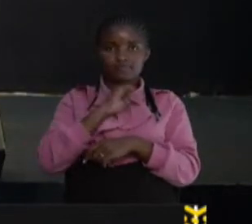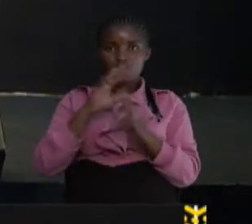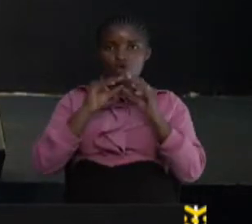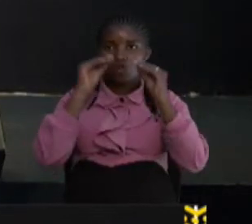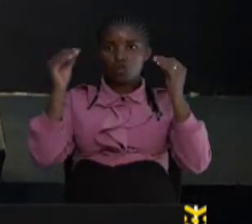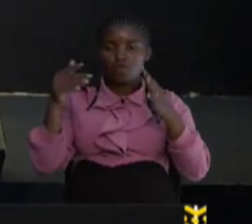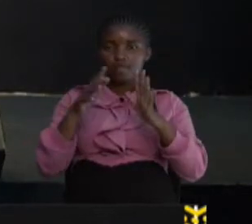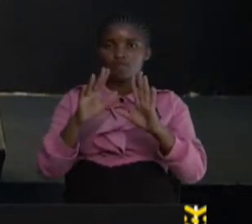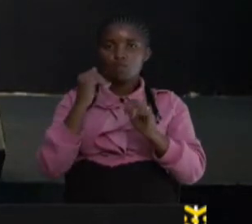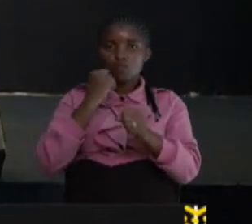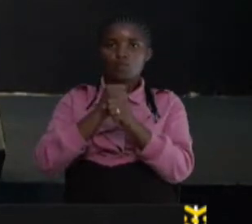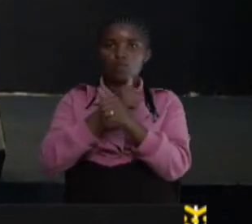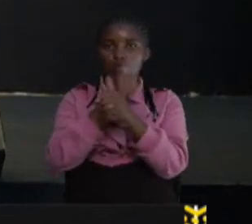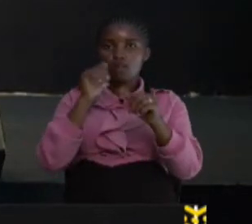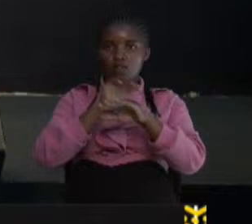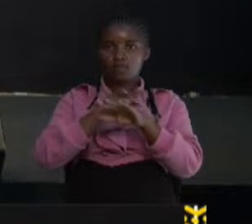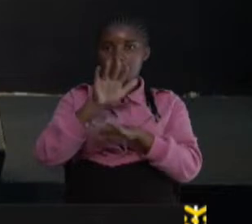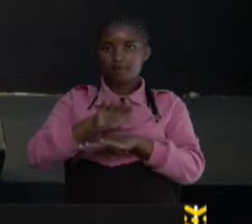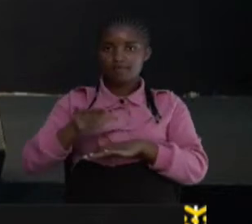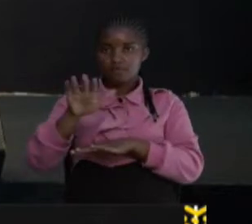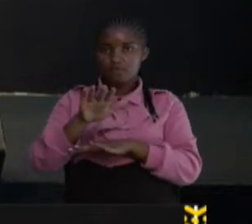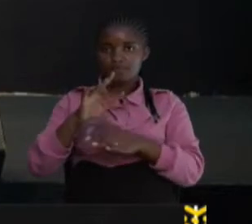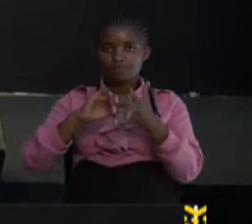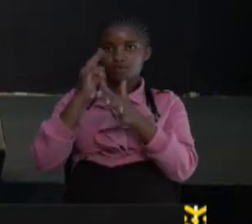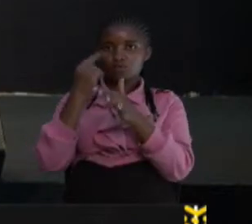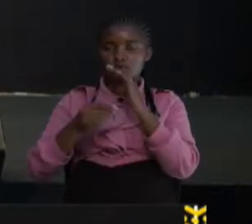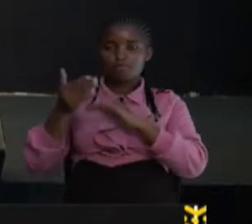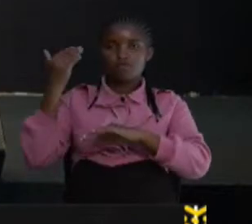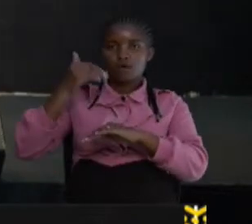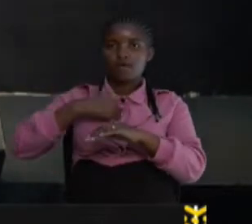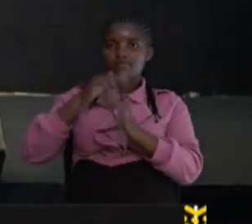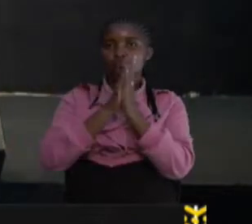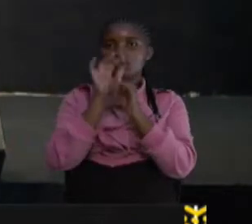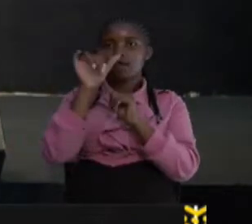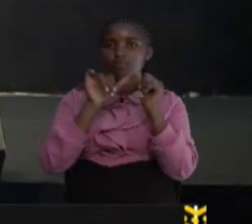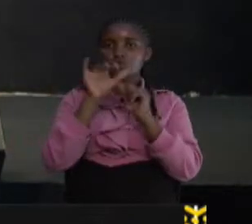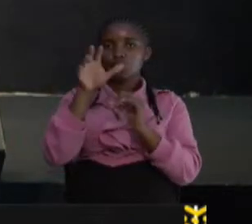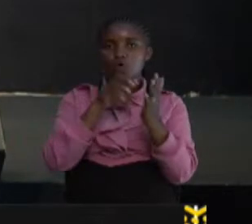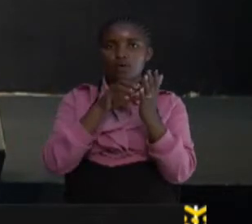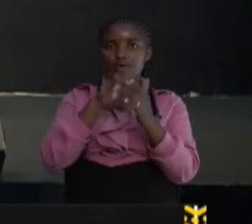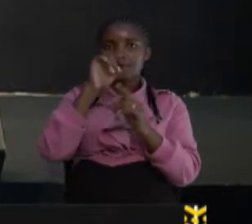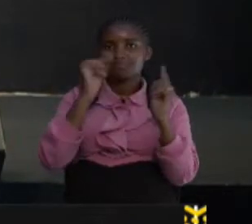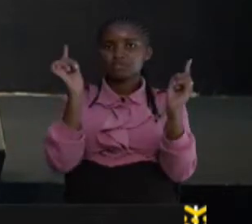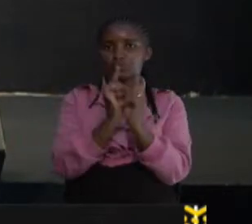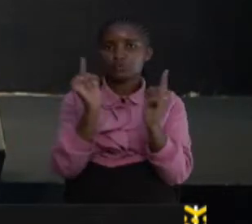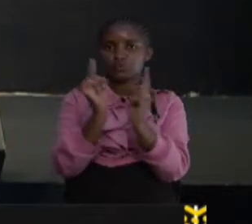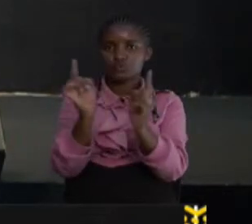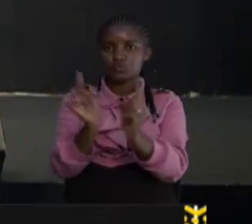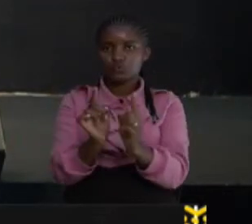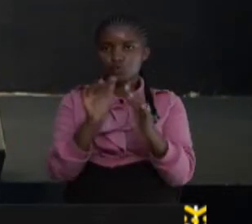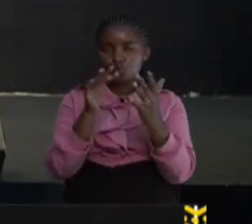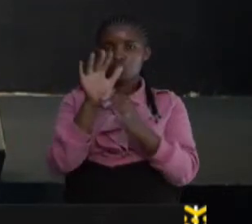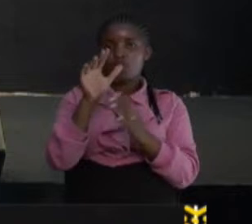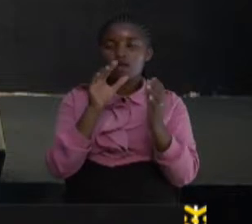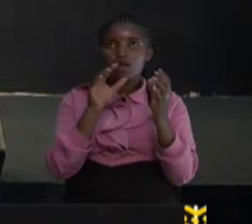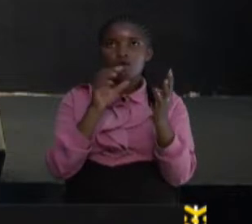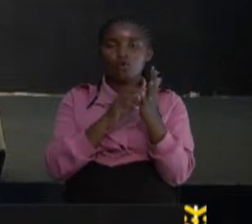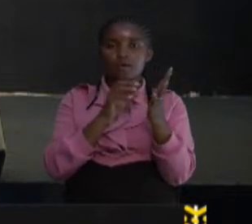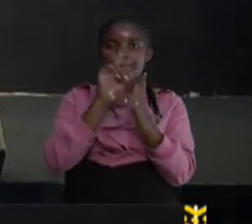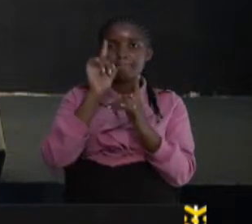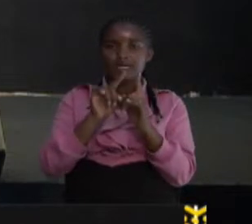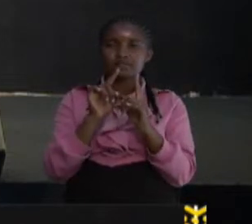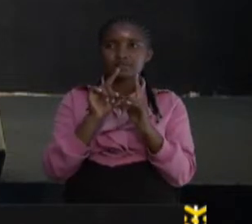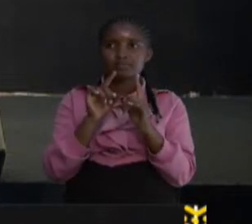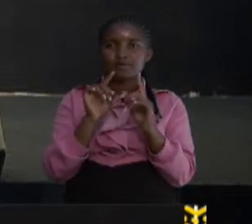format actually works well on the platform. So there used to be a myth about your content needs to be very short, your content needs to be,